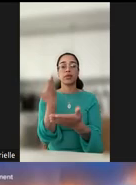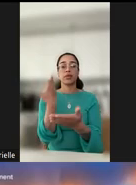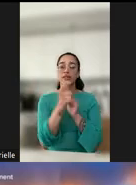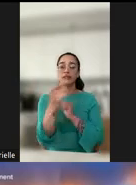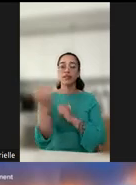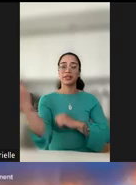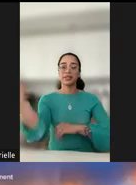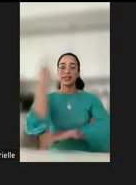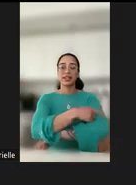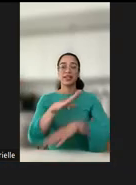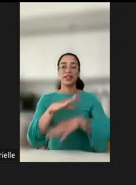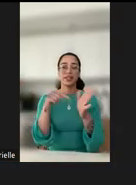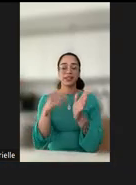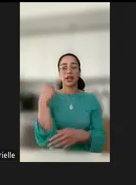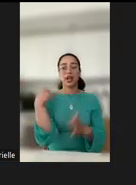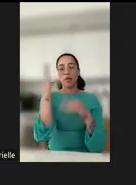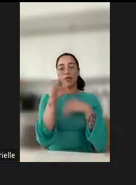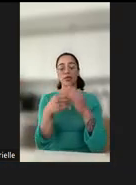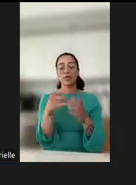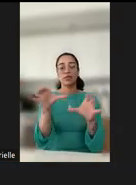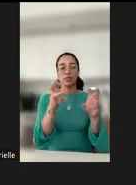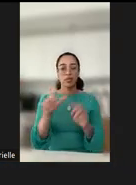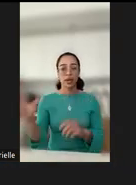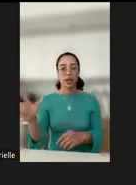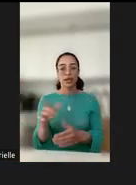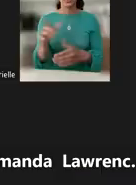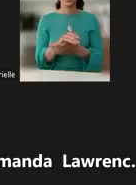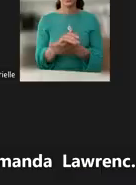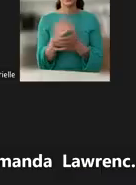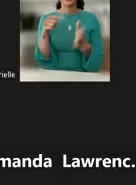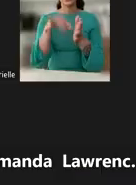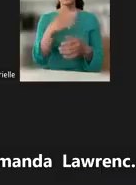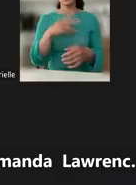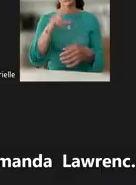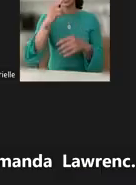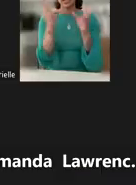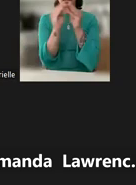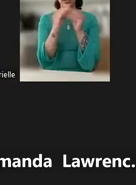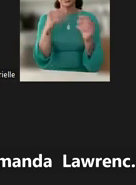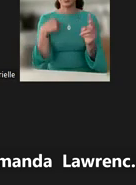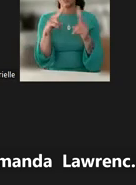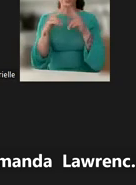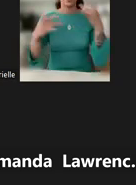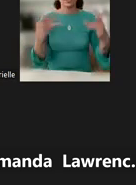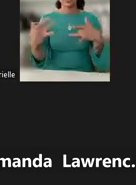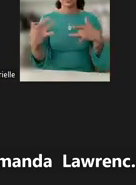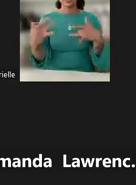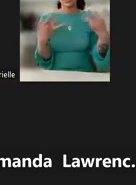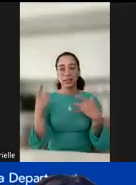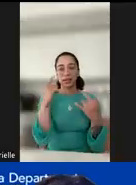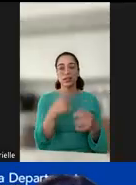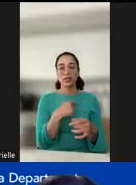this Thursday morning. I hope you all are doing well. This is my second meeting, and I'm thrilled because we just have